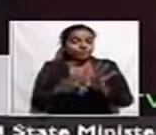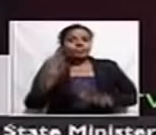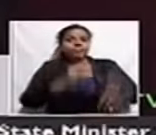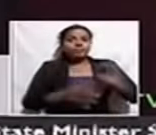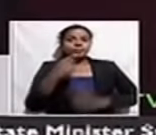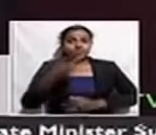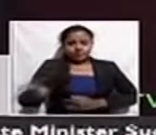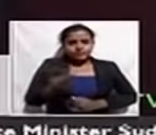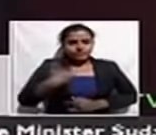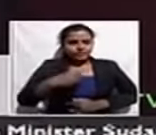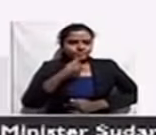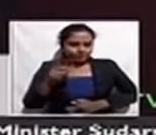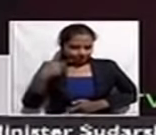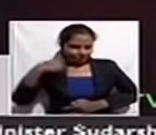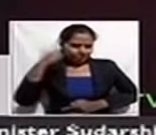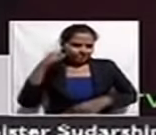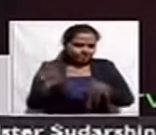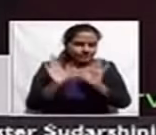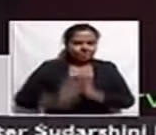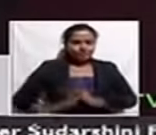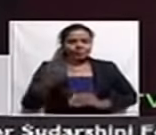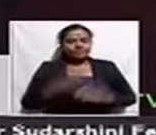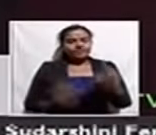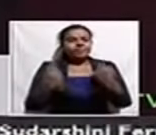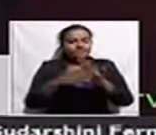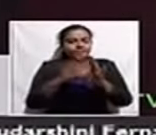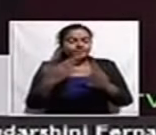that those provisions were abolished after going to court.